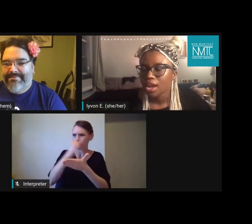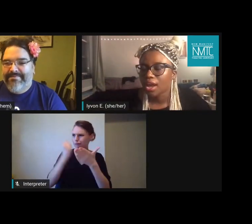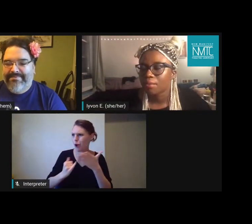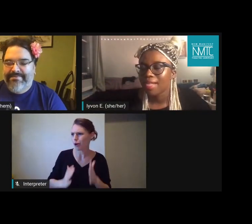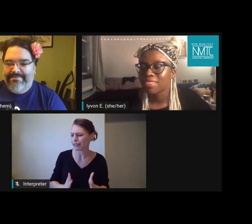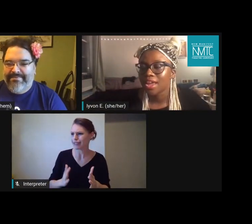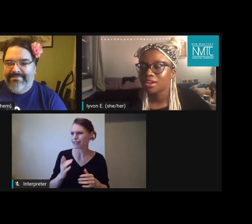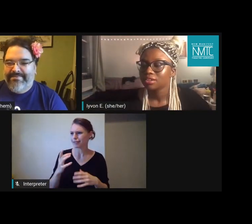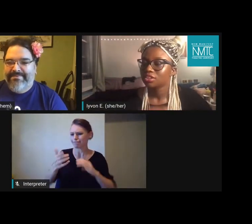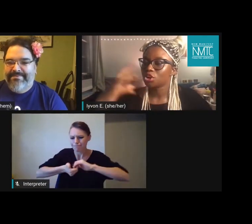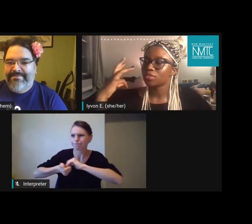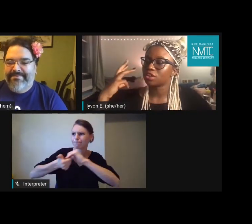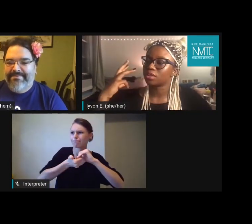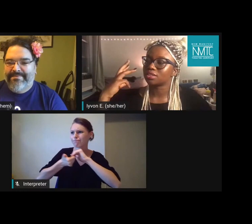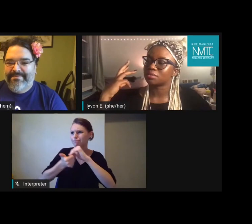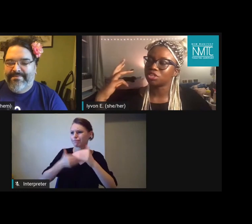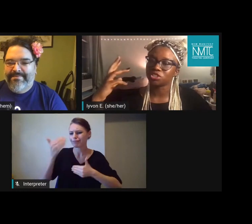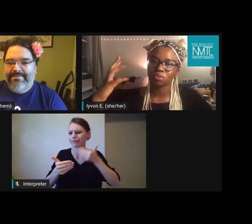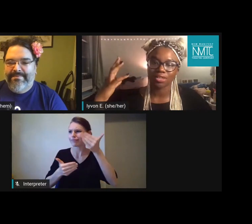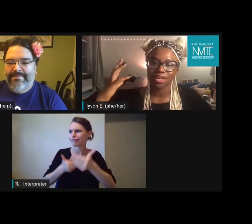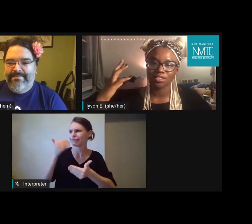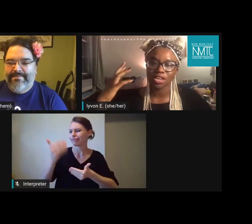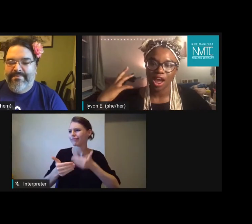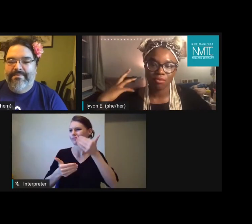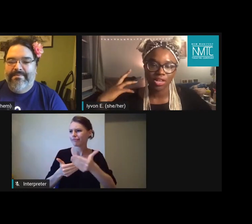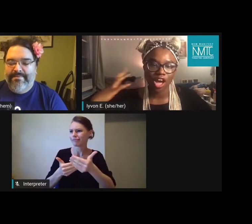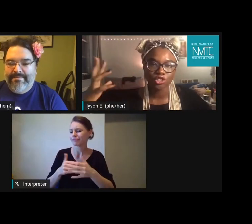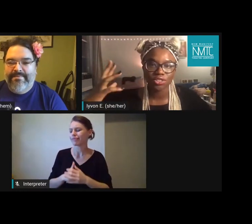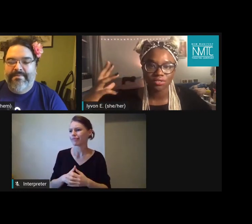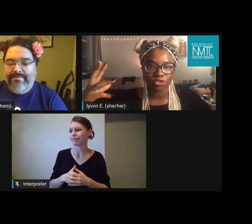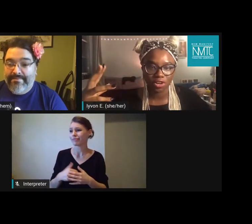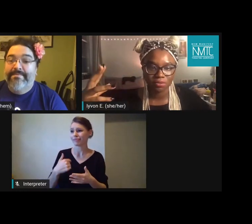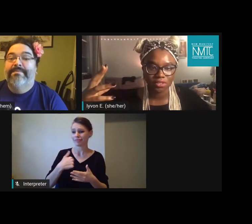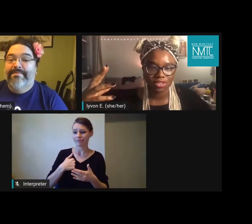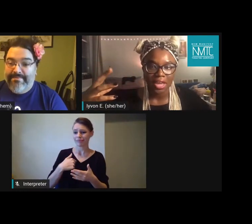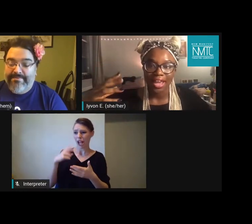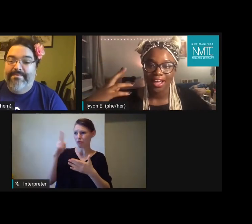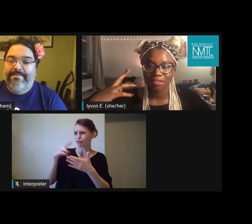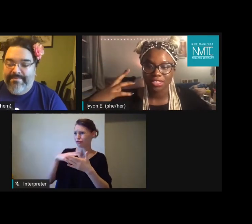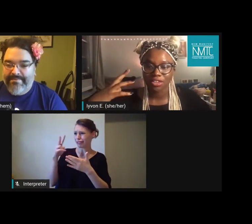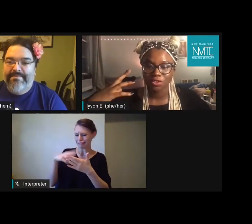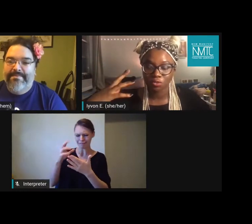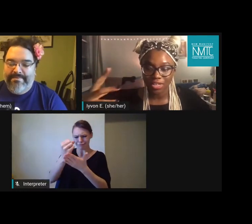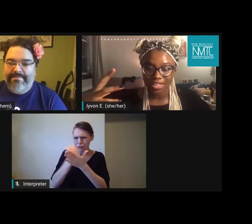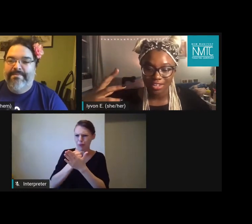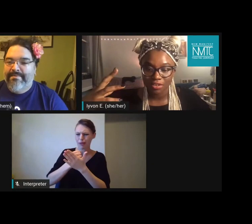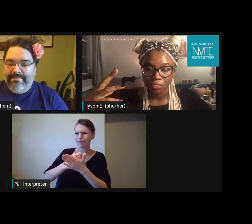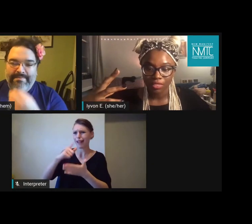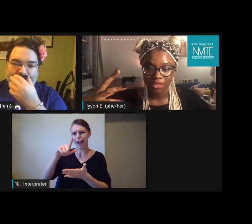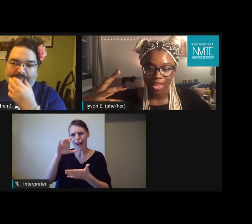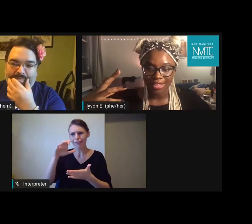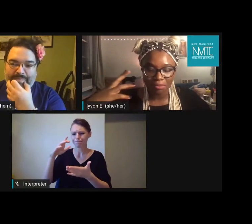relationships. And then, you know, in the submissions process, I'm reading hundreds of scripts and I have to